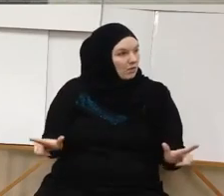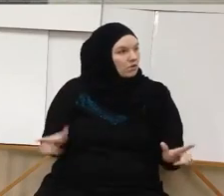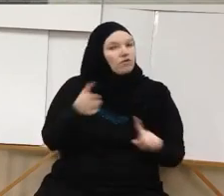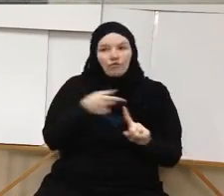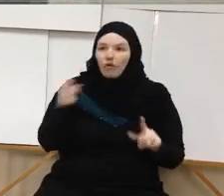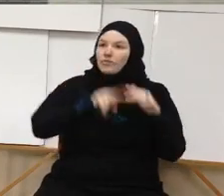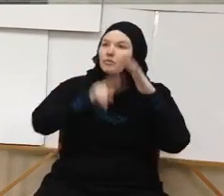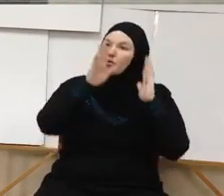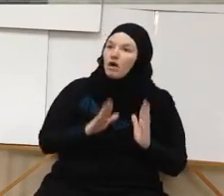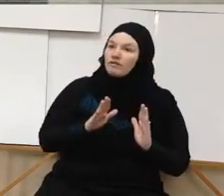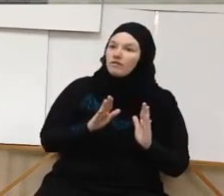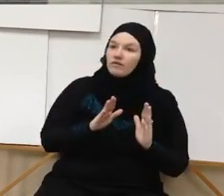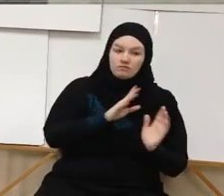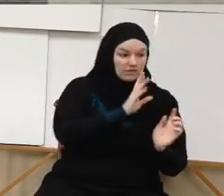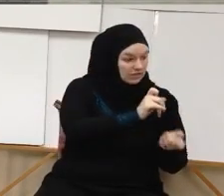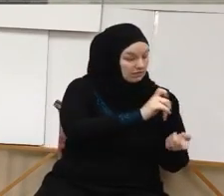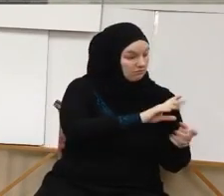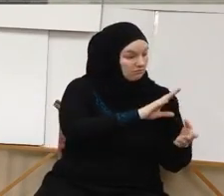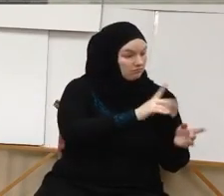the Prophet is the Quran.